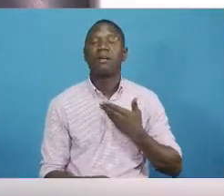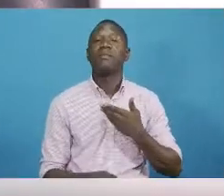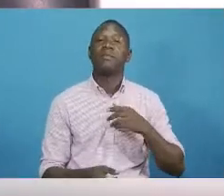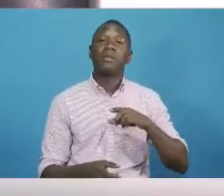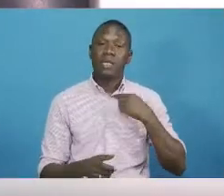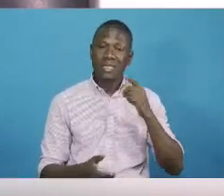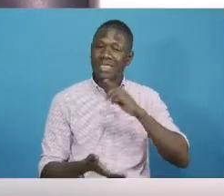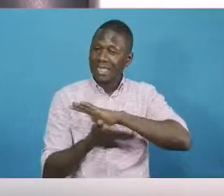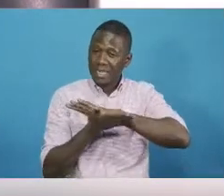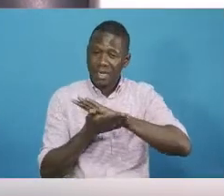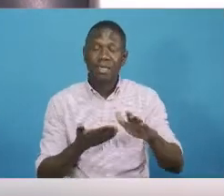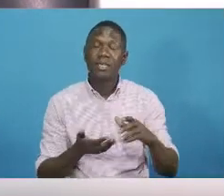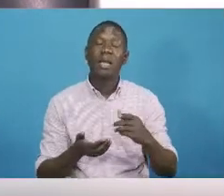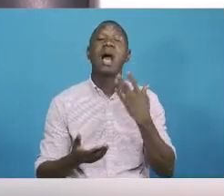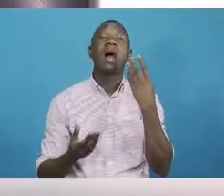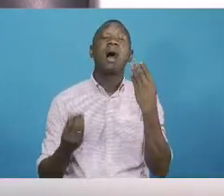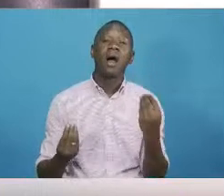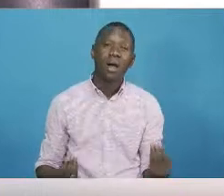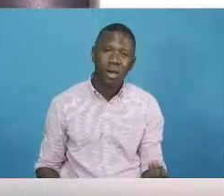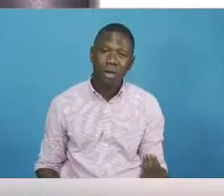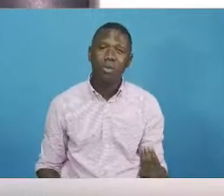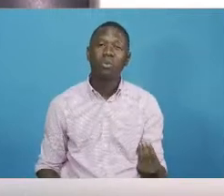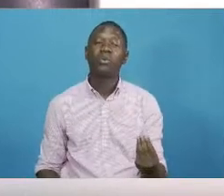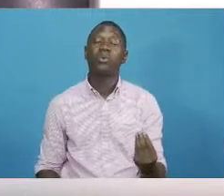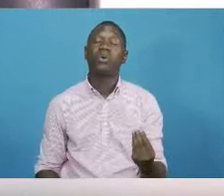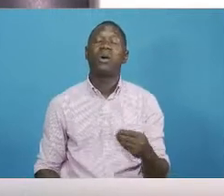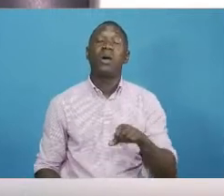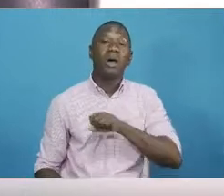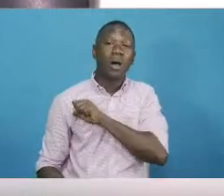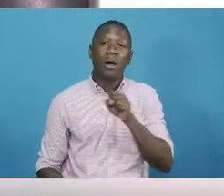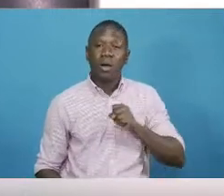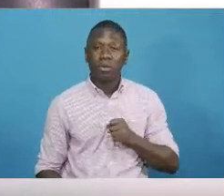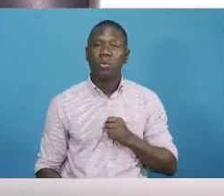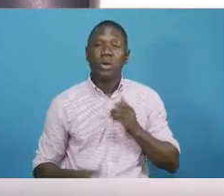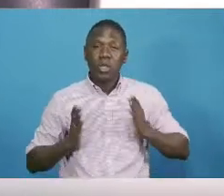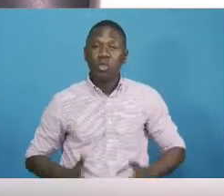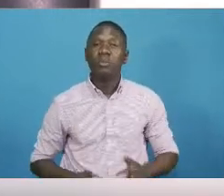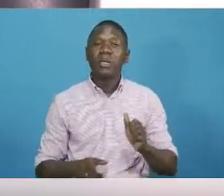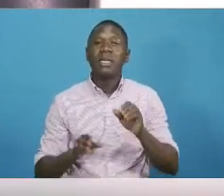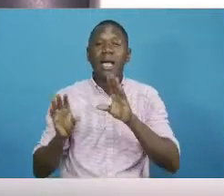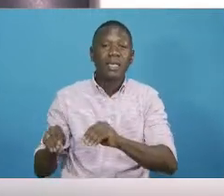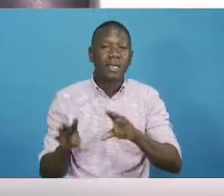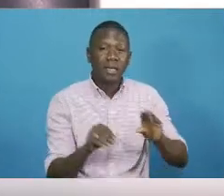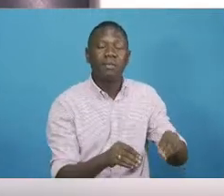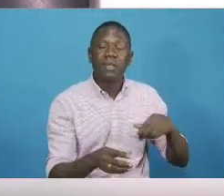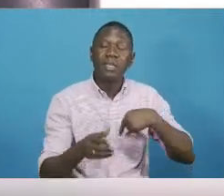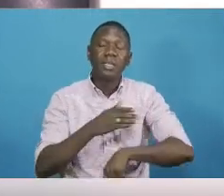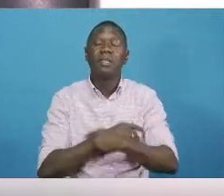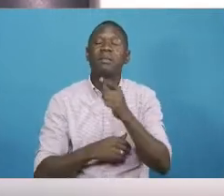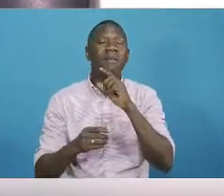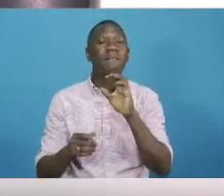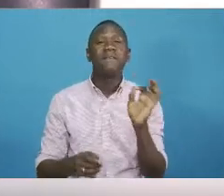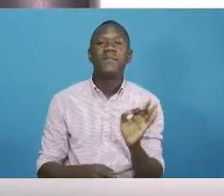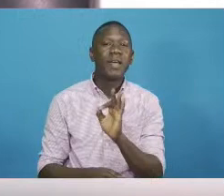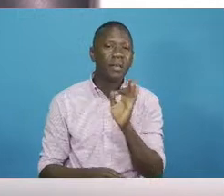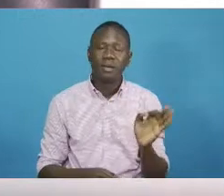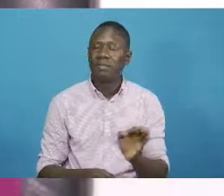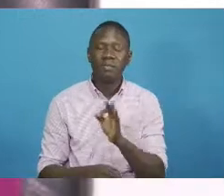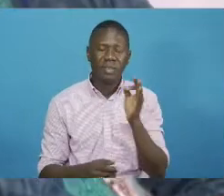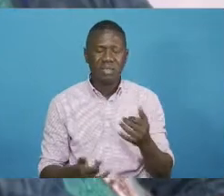really glaring is how our human activities in very